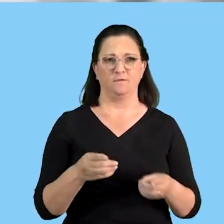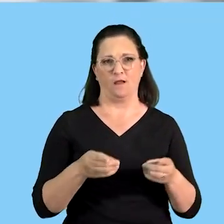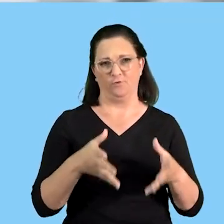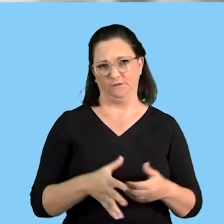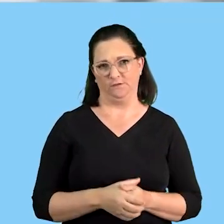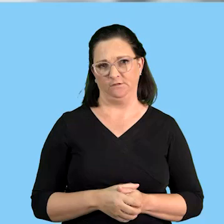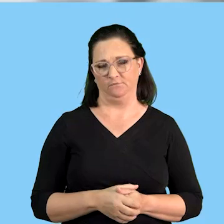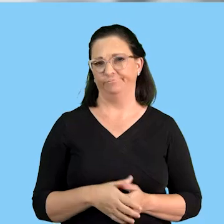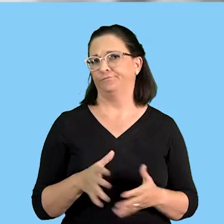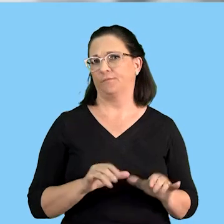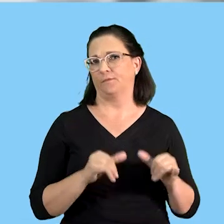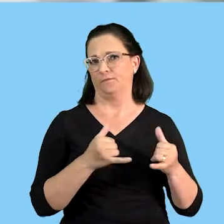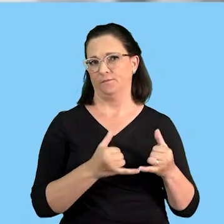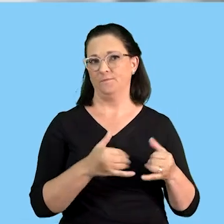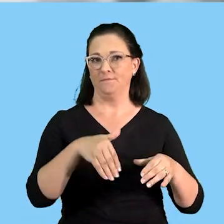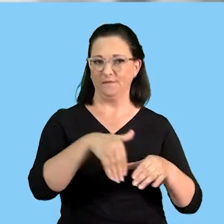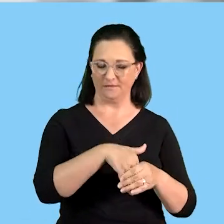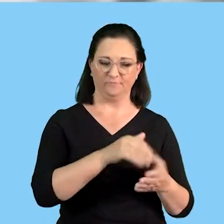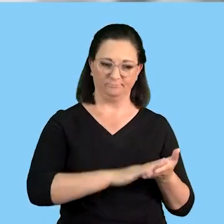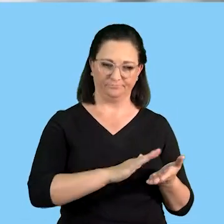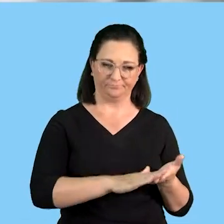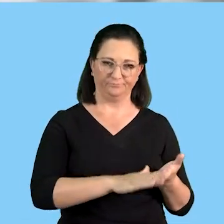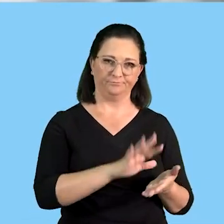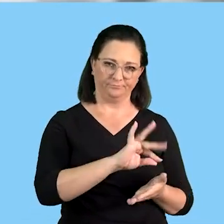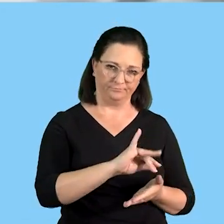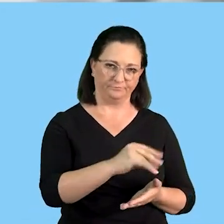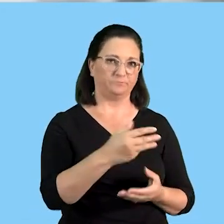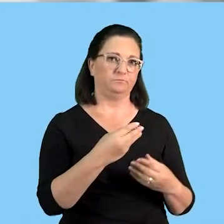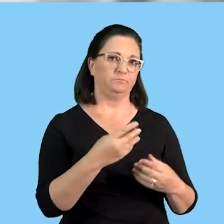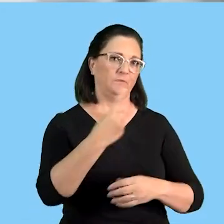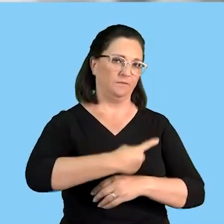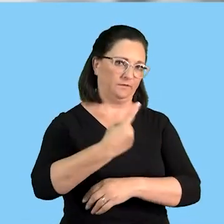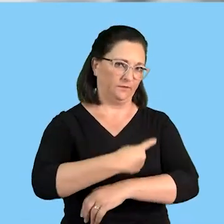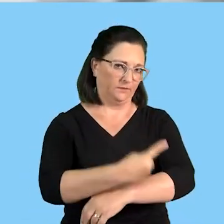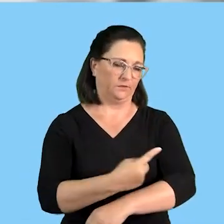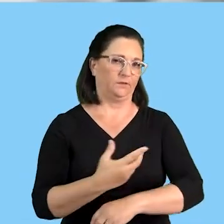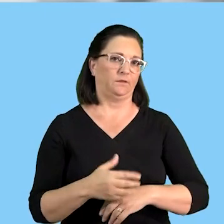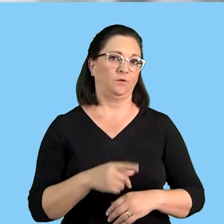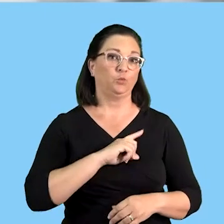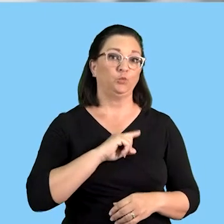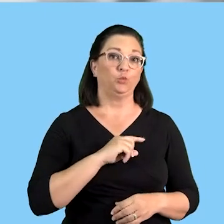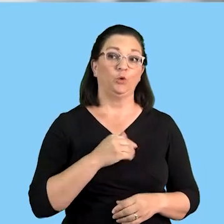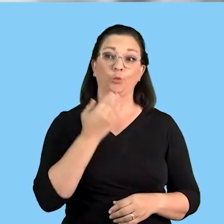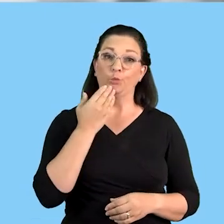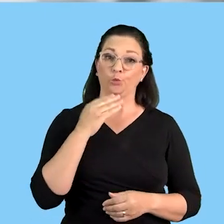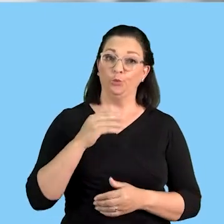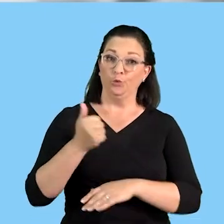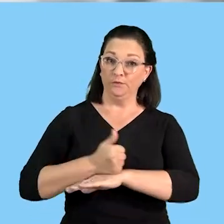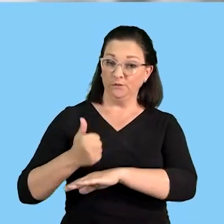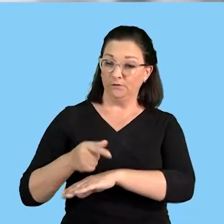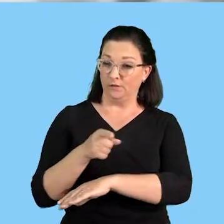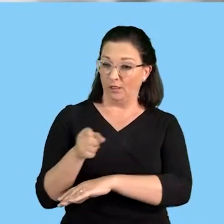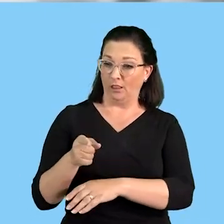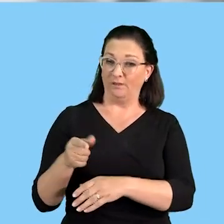This would be applicable to a company. So they run a company on a day-to-day basis in order to ensure that the interest of shareholders